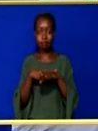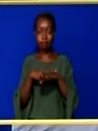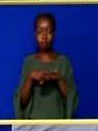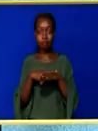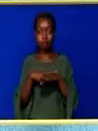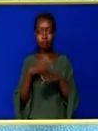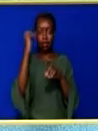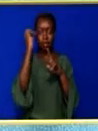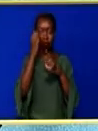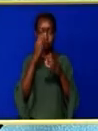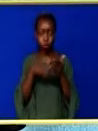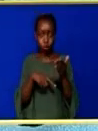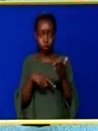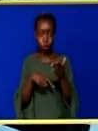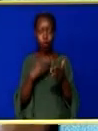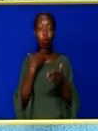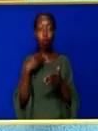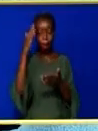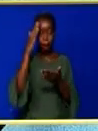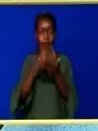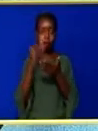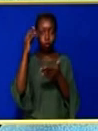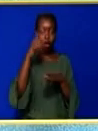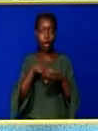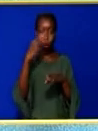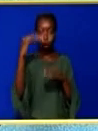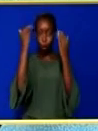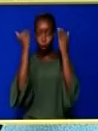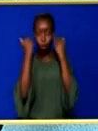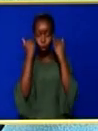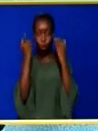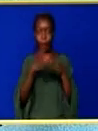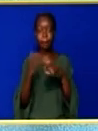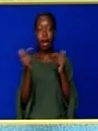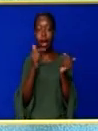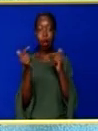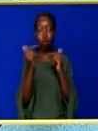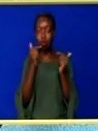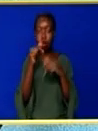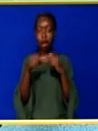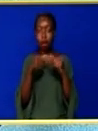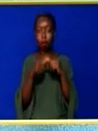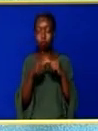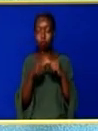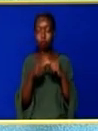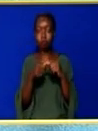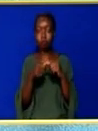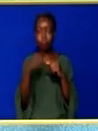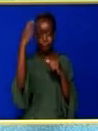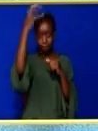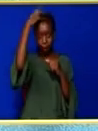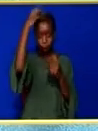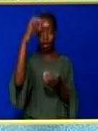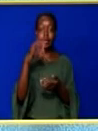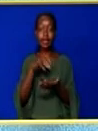point to I want to believe in the future, or when guys go to courts, or one day be arguing, basing the argument on Miguna's case. Yes.